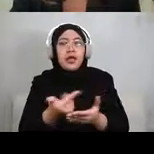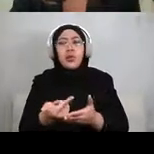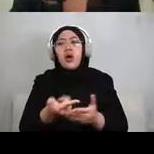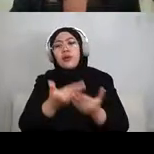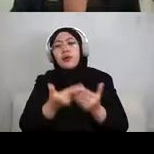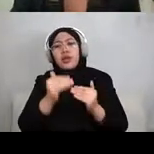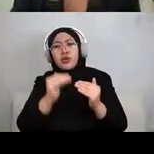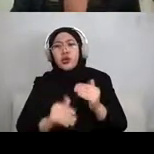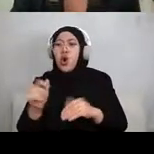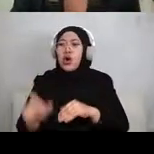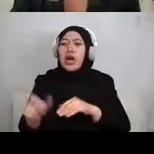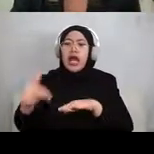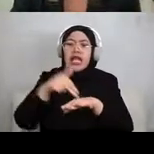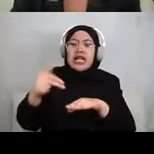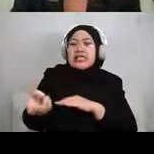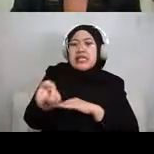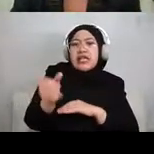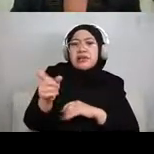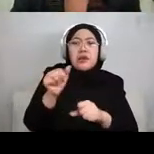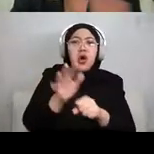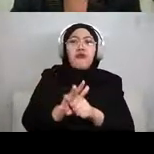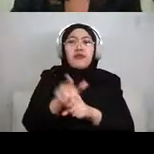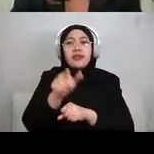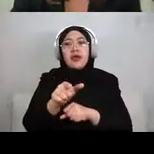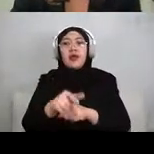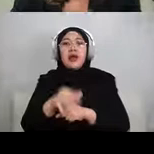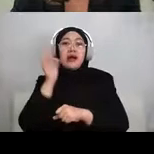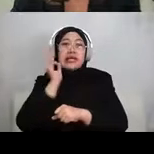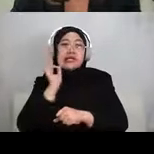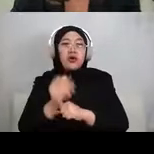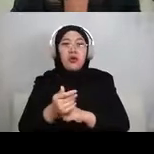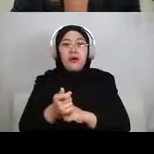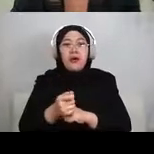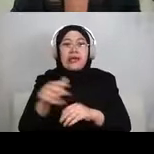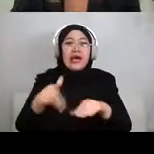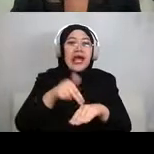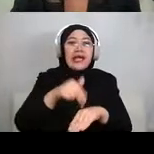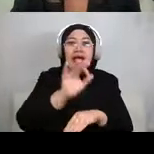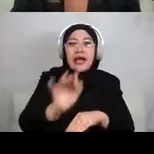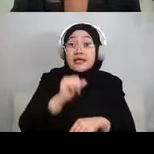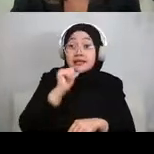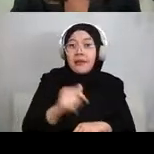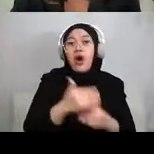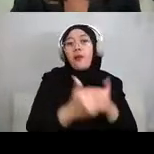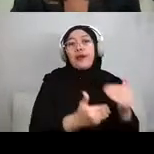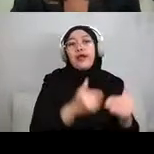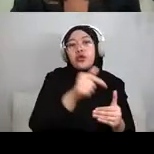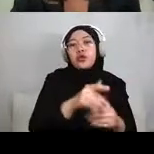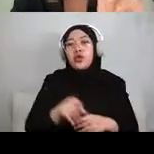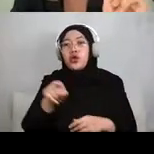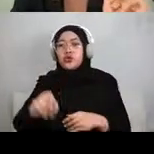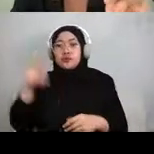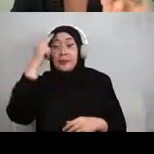this risk. You can go. Also, if the subsidies from the municipality are paid by